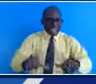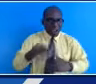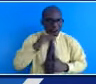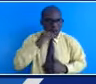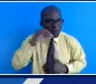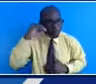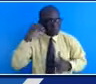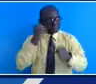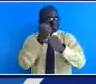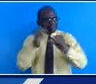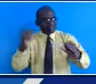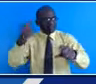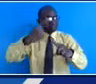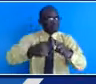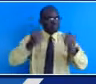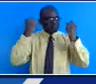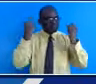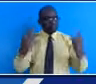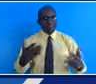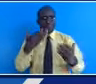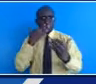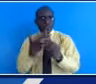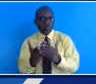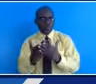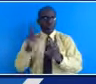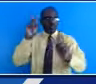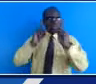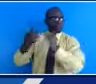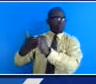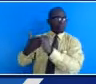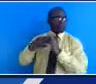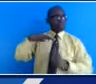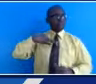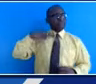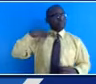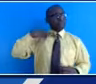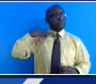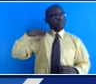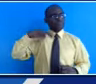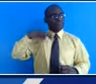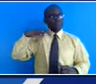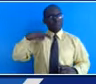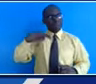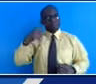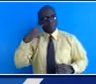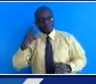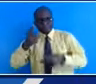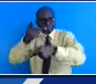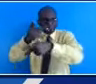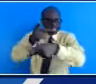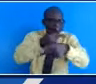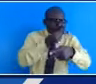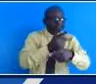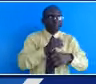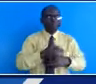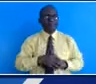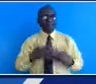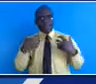through these tough times. You know, in the Village of Croton-on-Hudson, we've had a very moving outpouring of